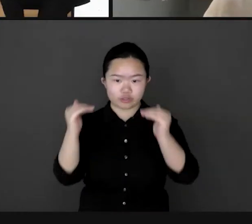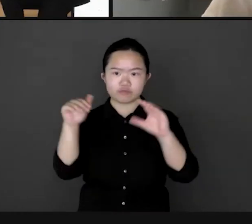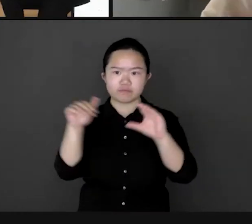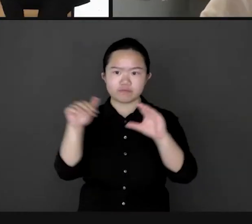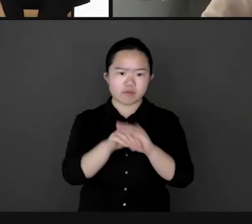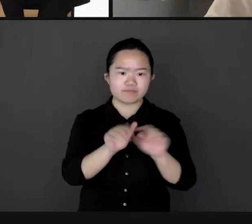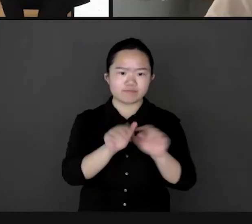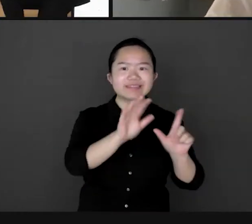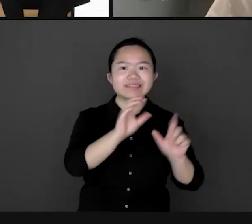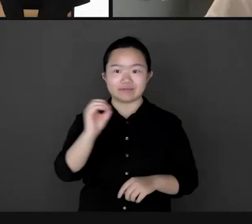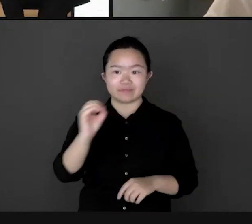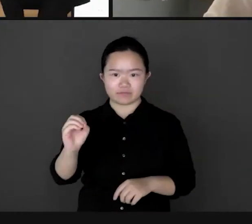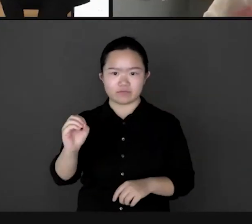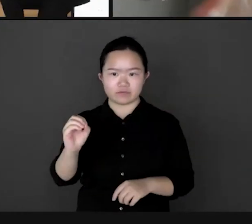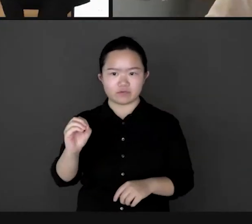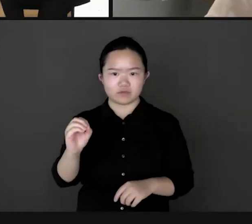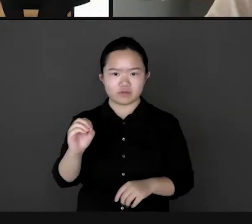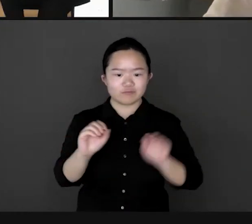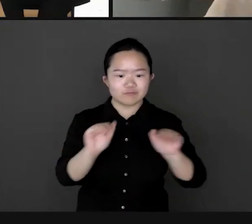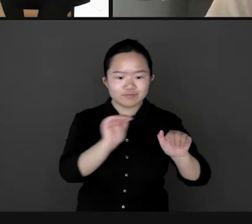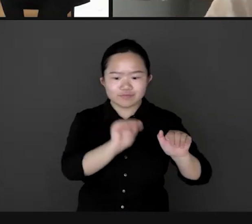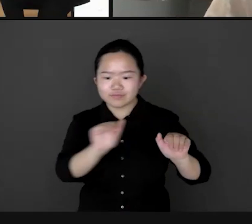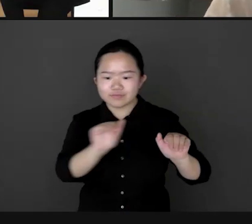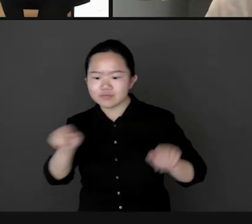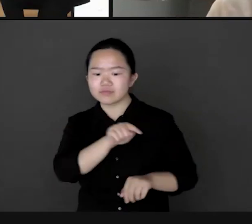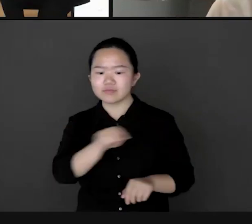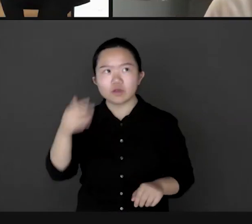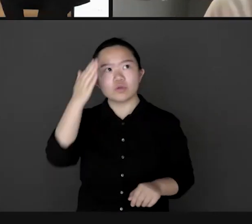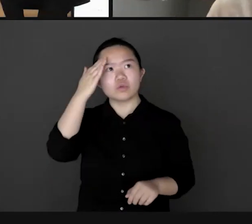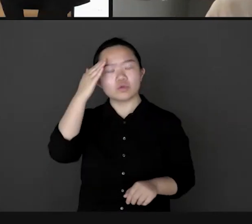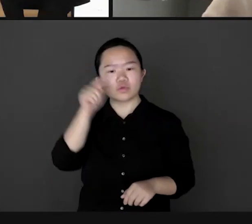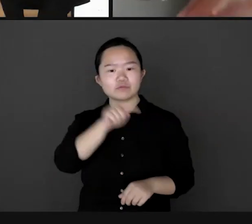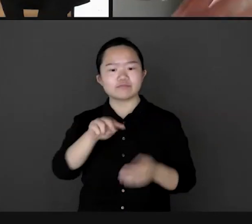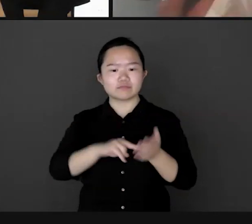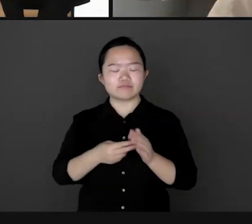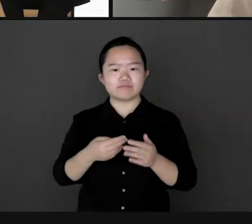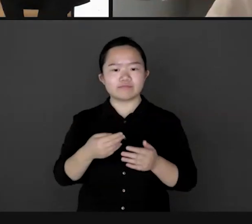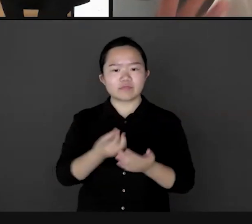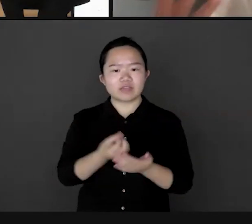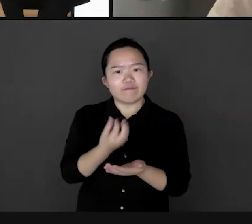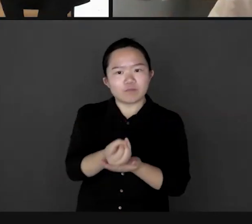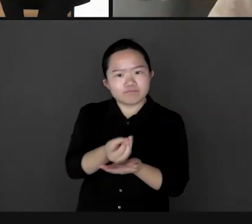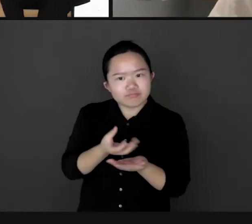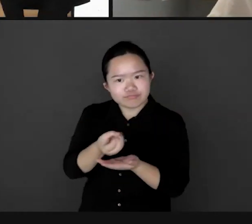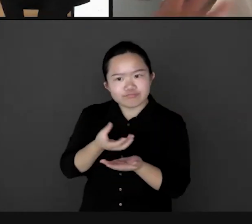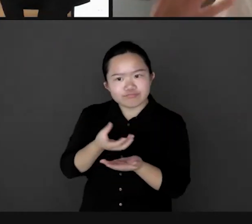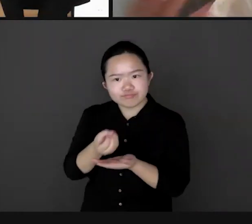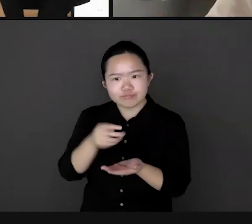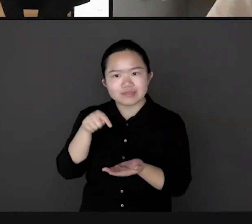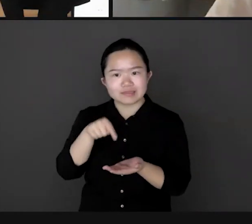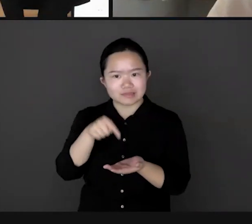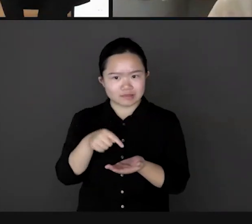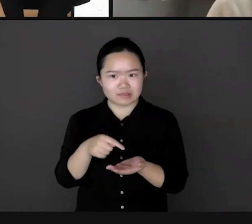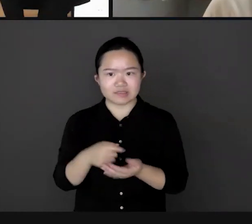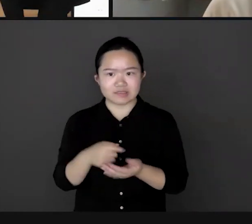crucial for share good practices and really fostering discussions around the responsibility of the private sector